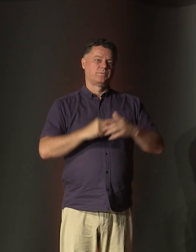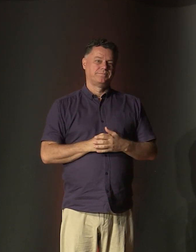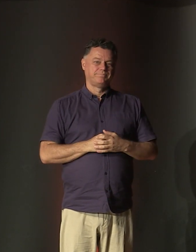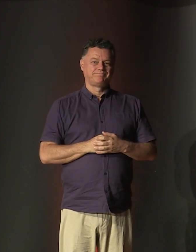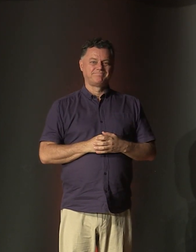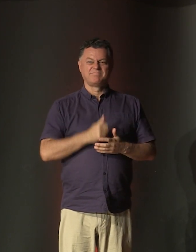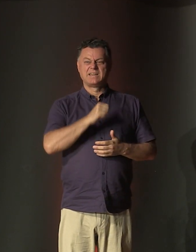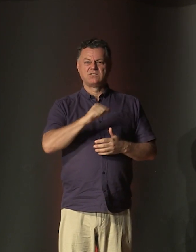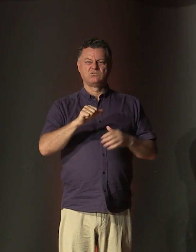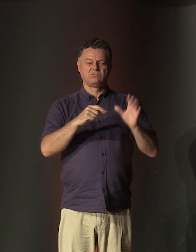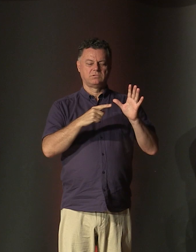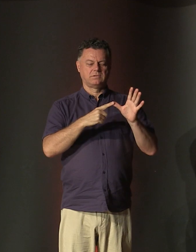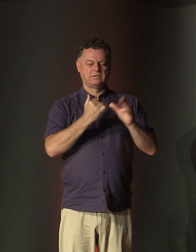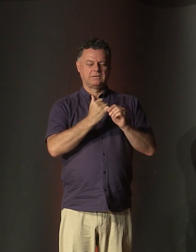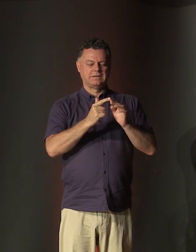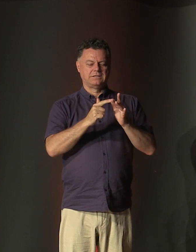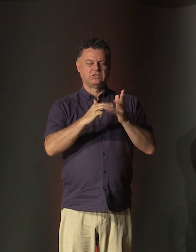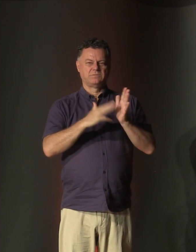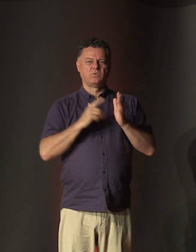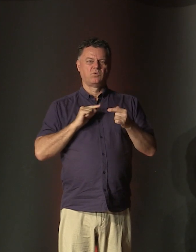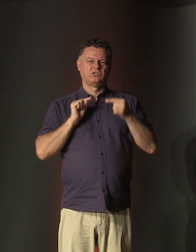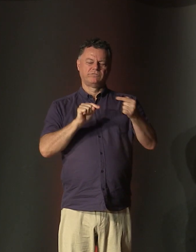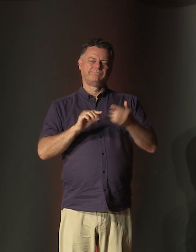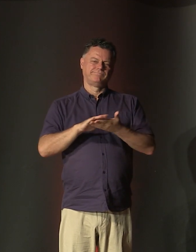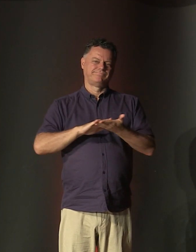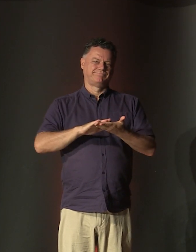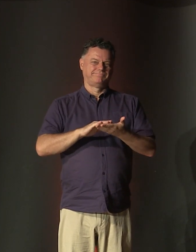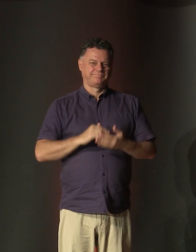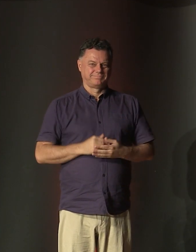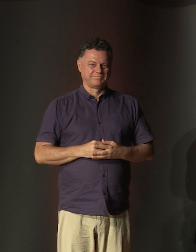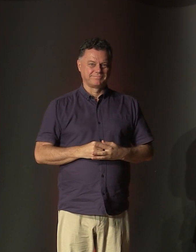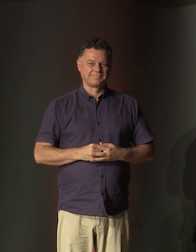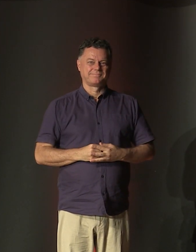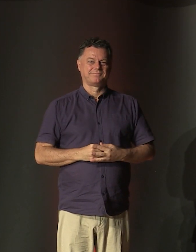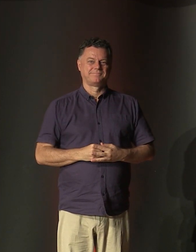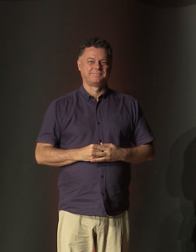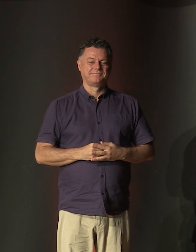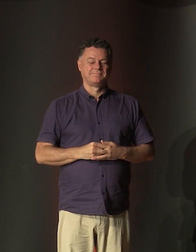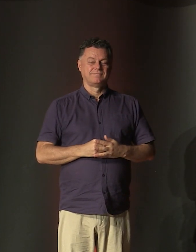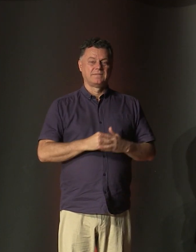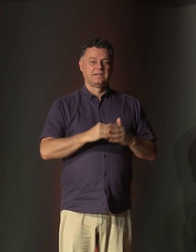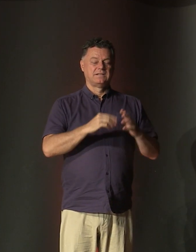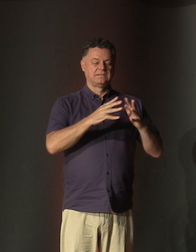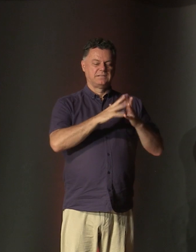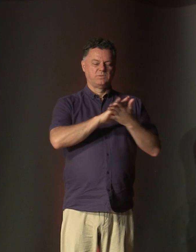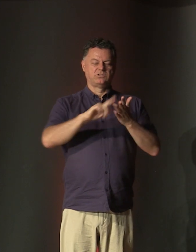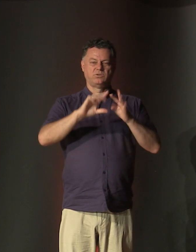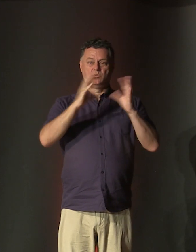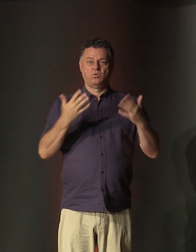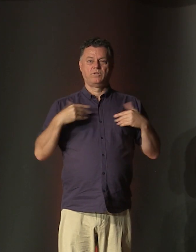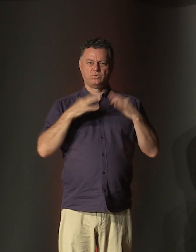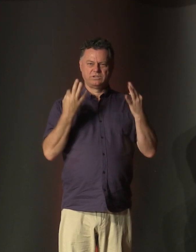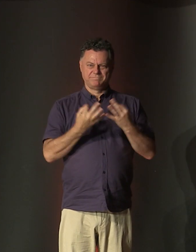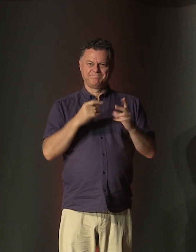is combating ageism. The World Health Organization, in support